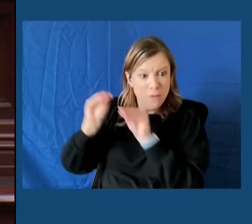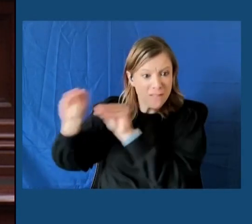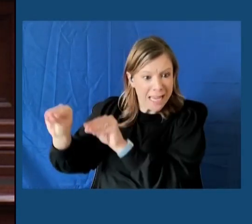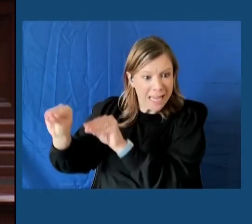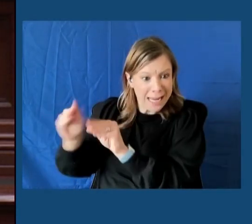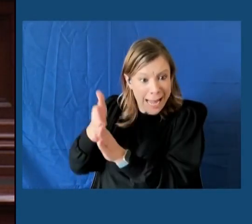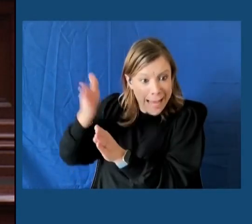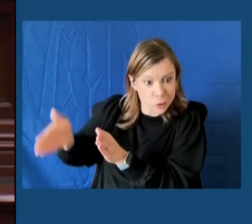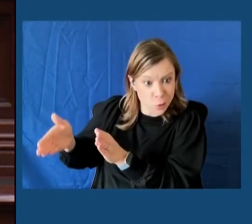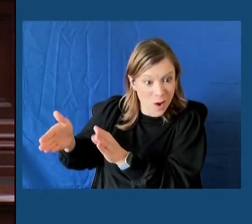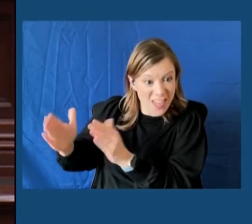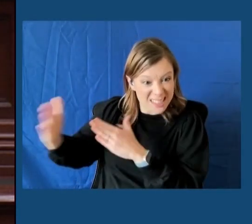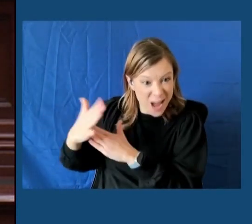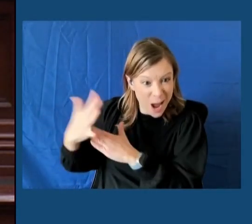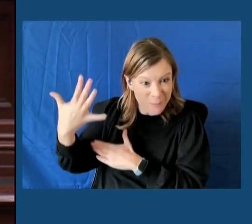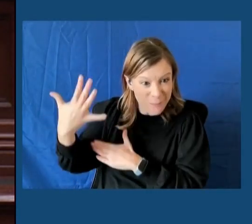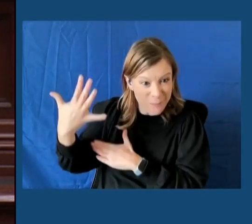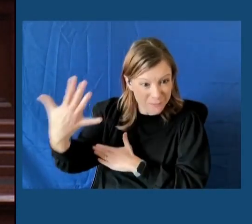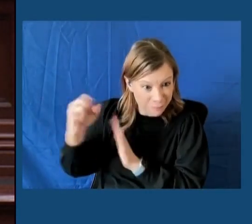are moving to,